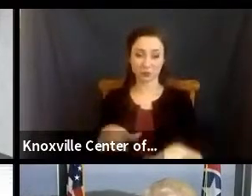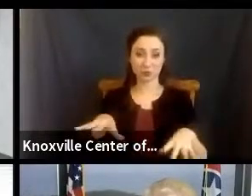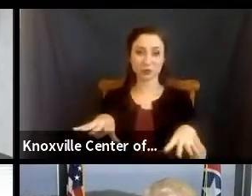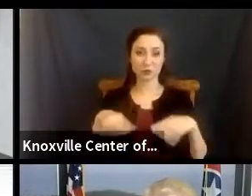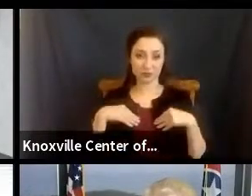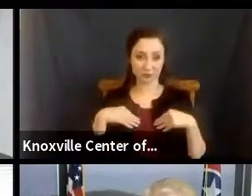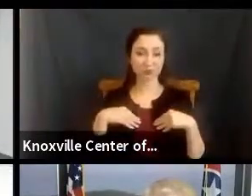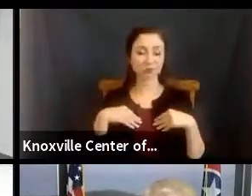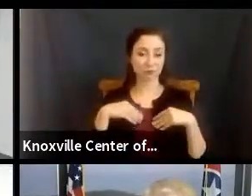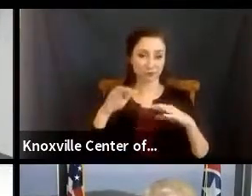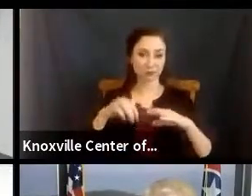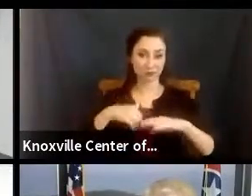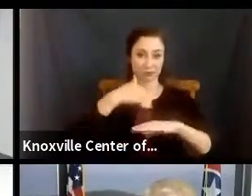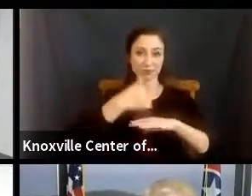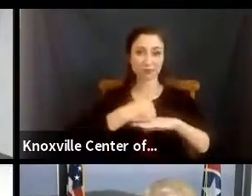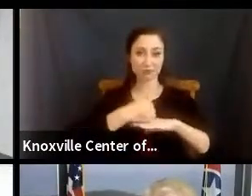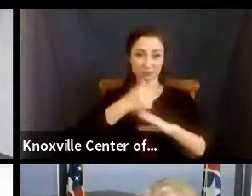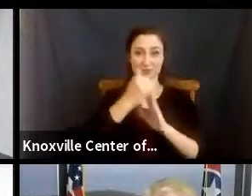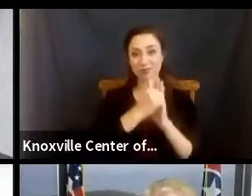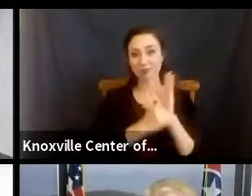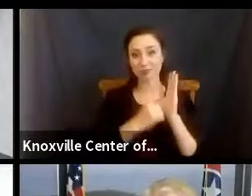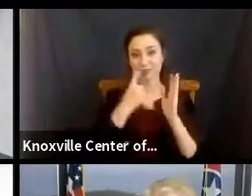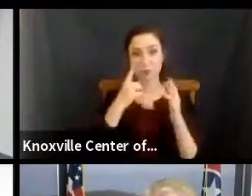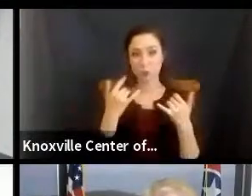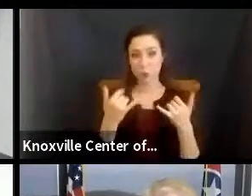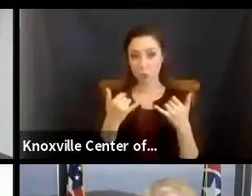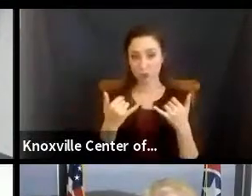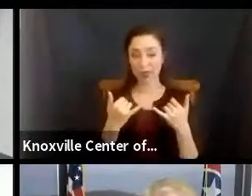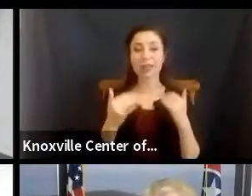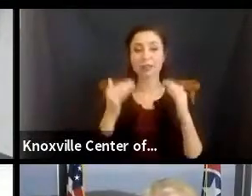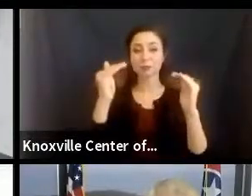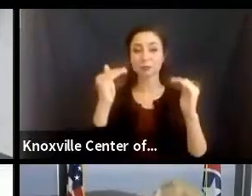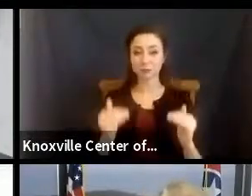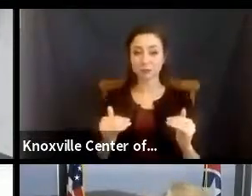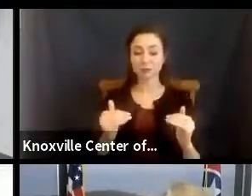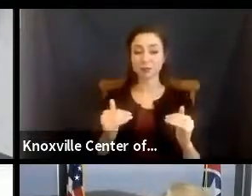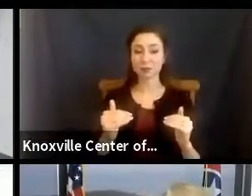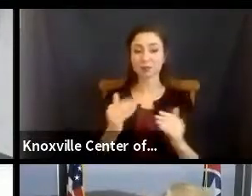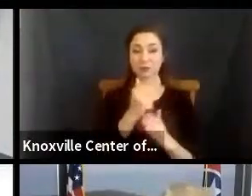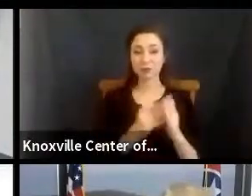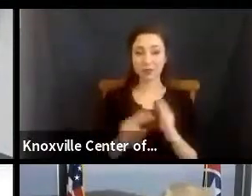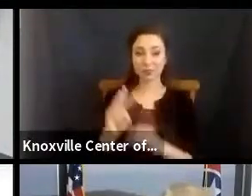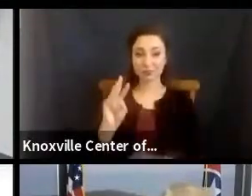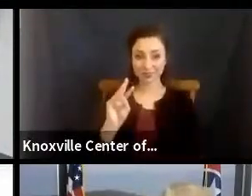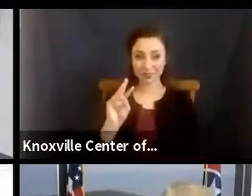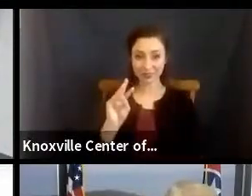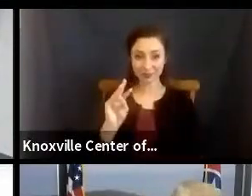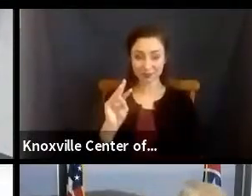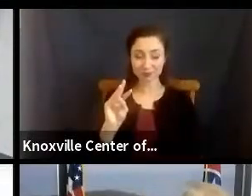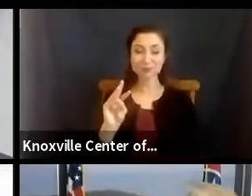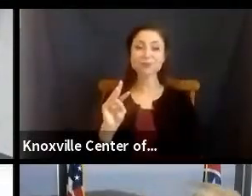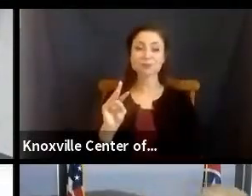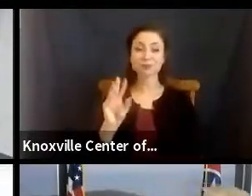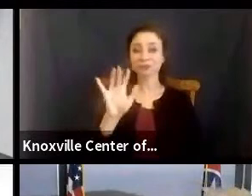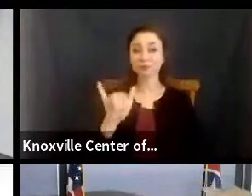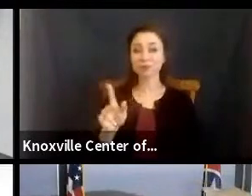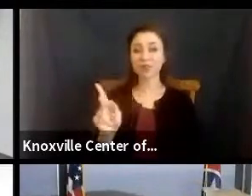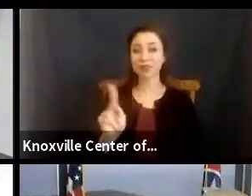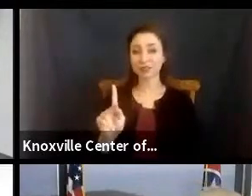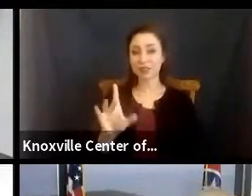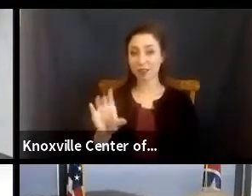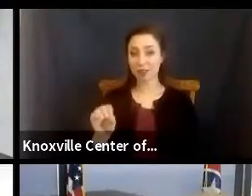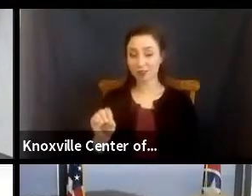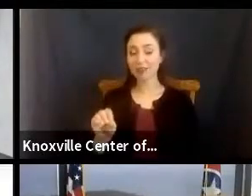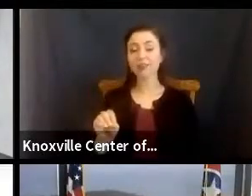meeting. So with that in mind, the next item on the agenda is item number 6, which is the Knox County Health